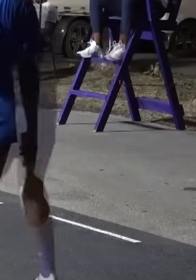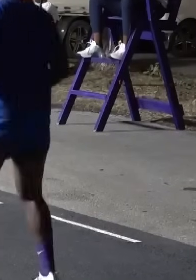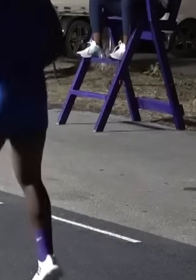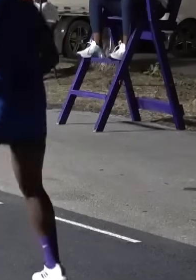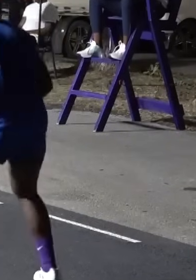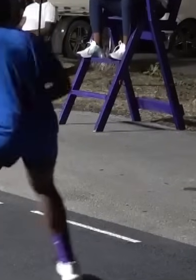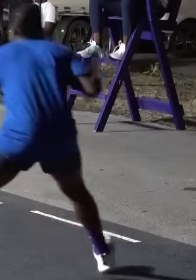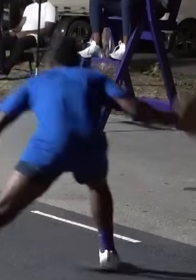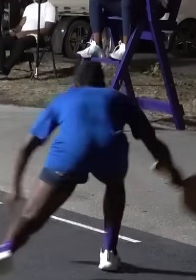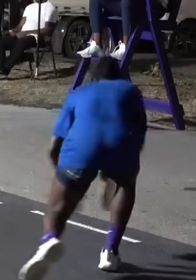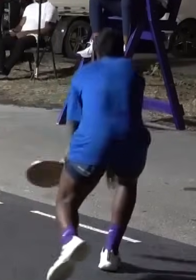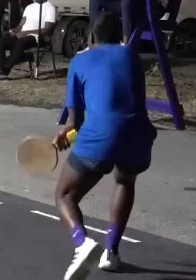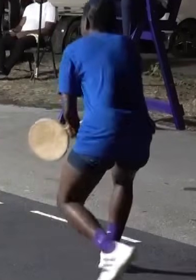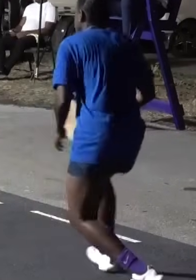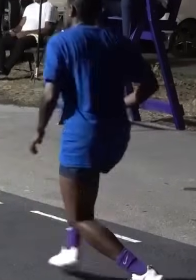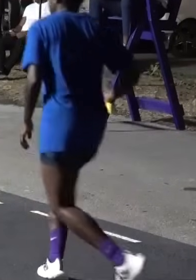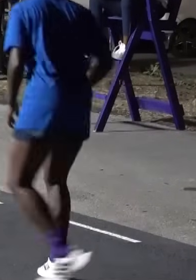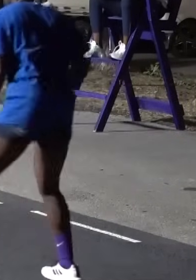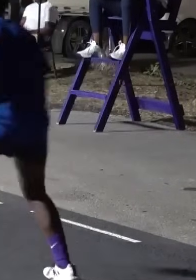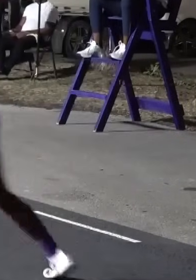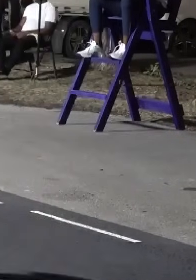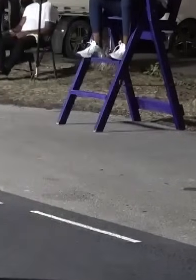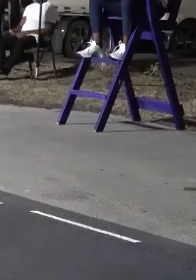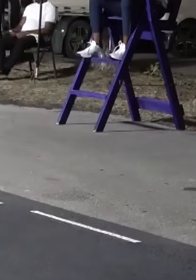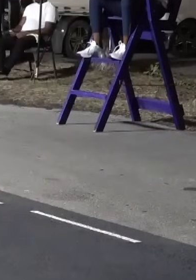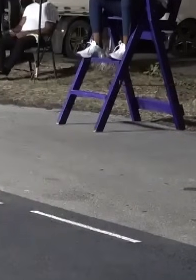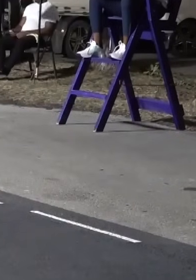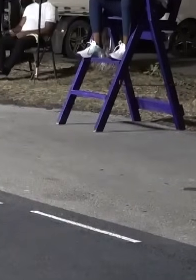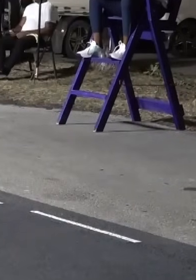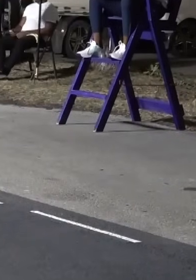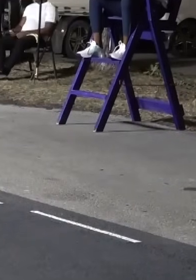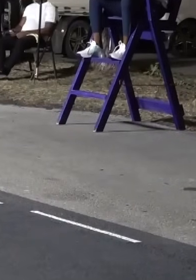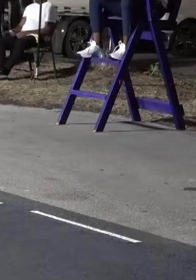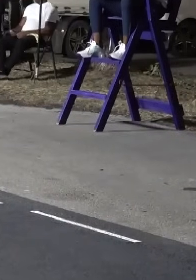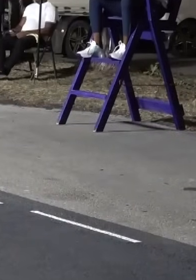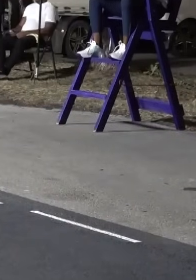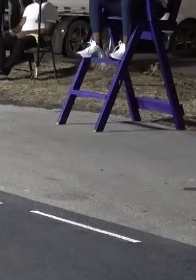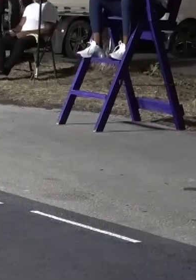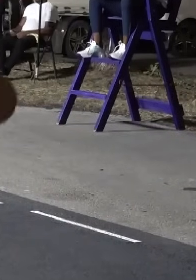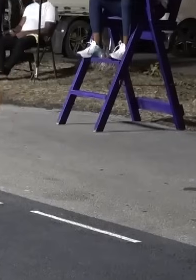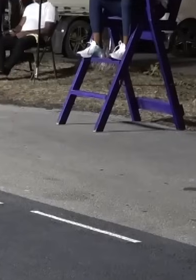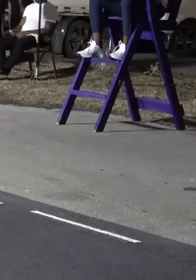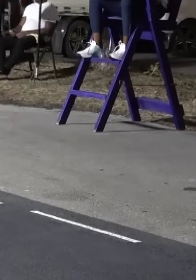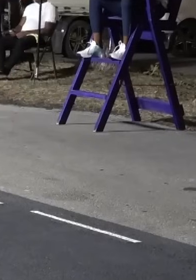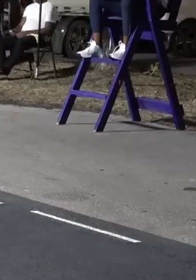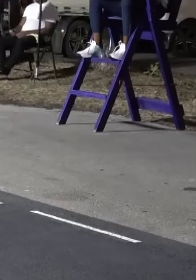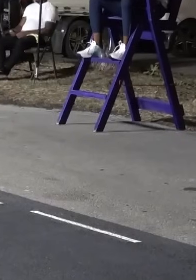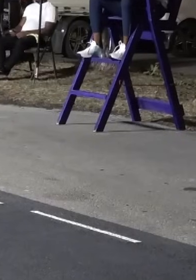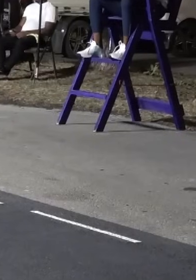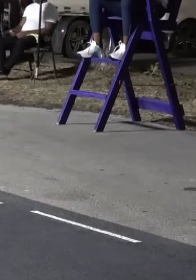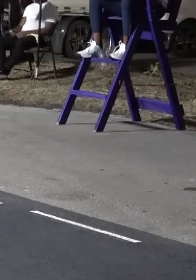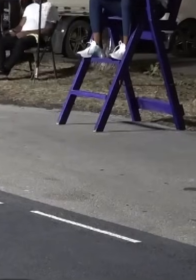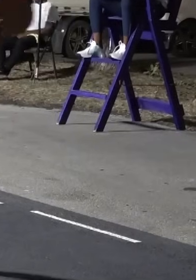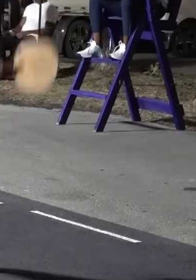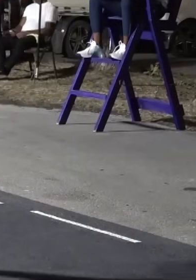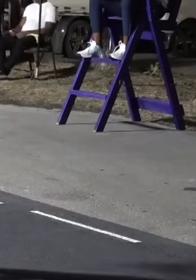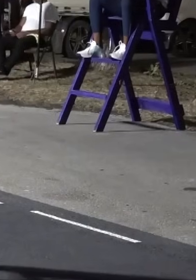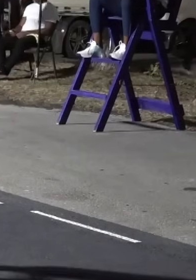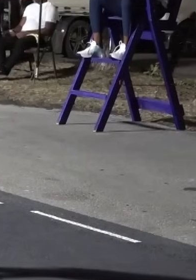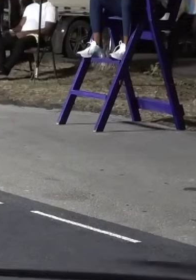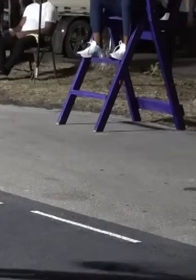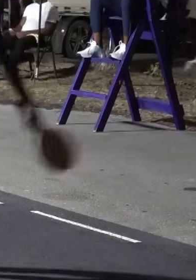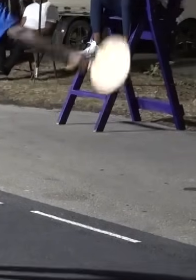aggression. The match was over shortly after. 21-13, 21-11 the